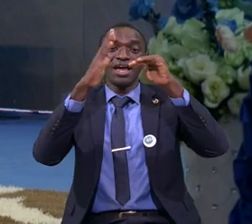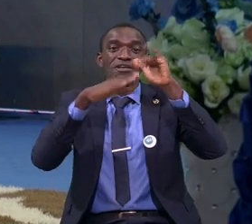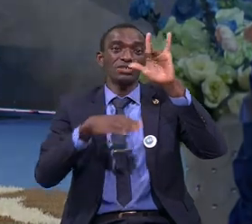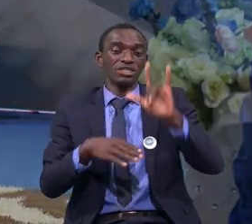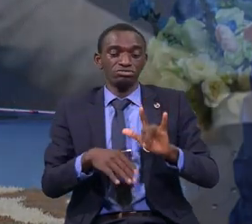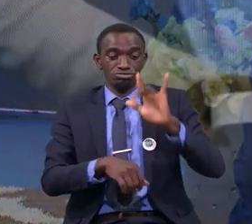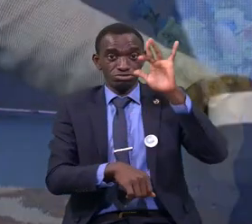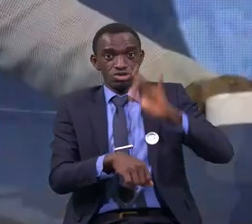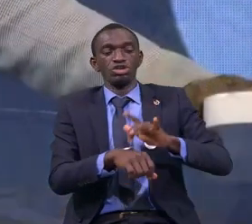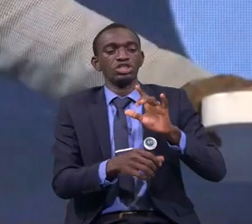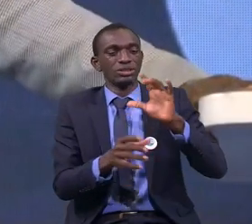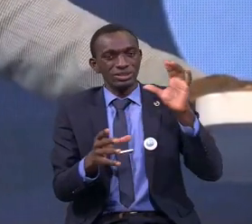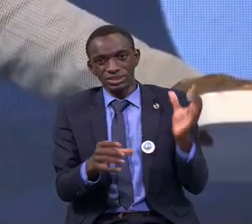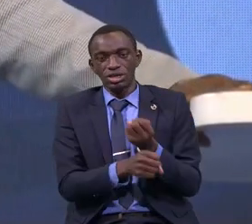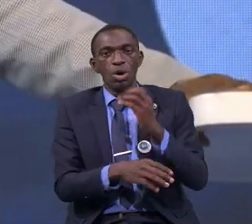away?